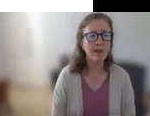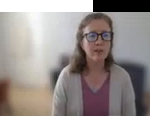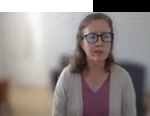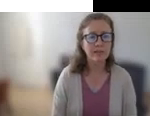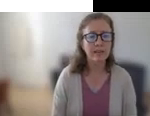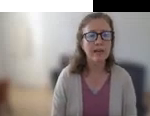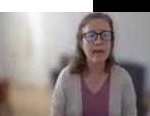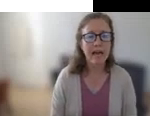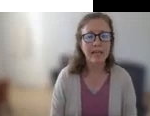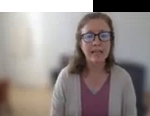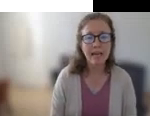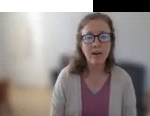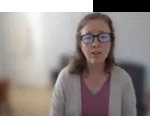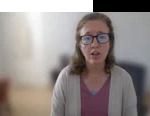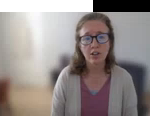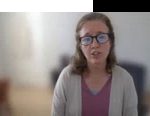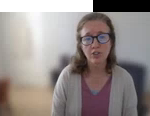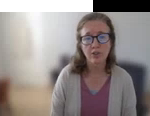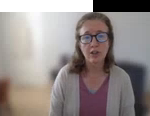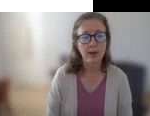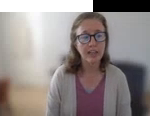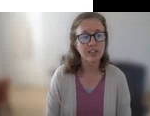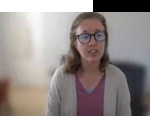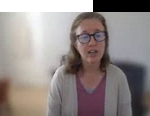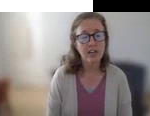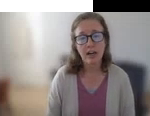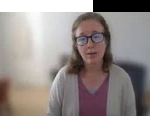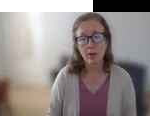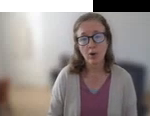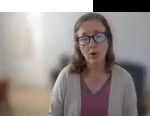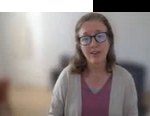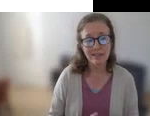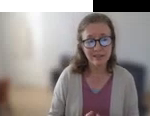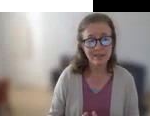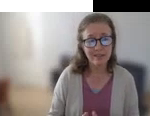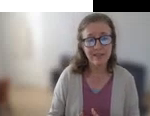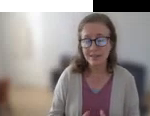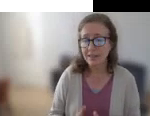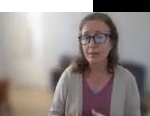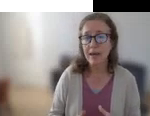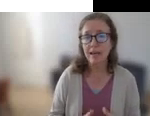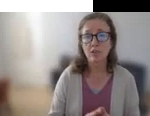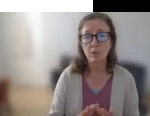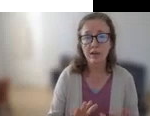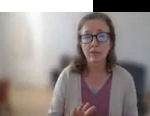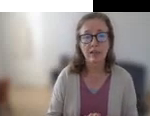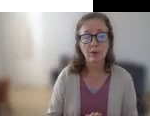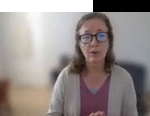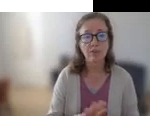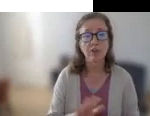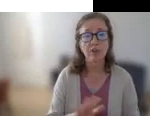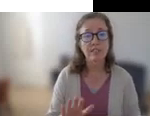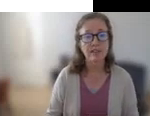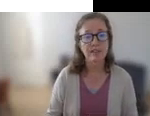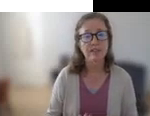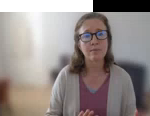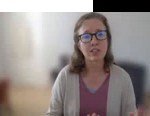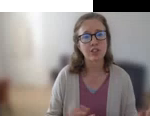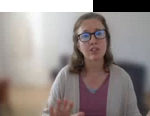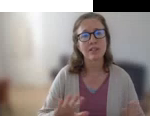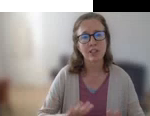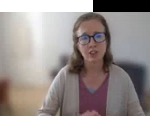Also be aware of spacing and layout on the screen or page, or the slide panes, whatever the